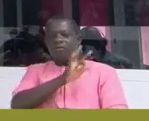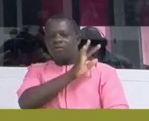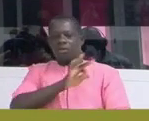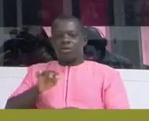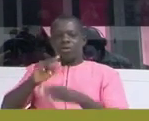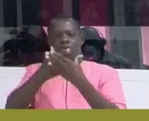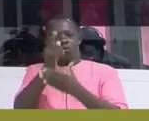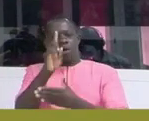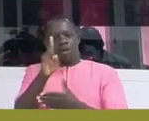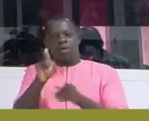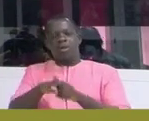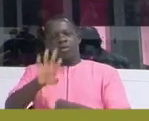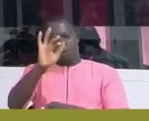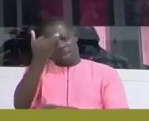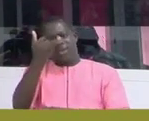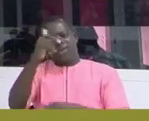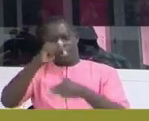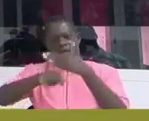is